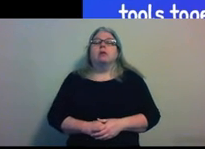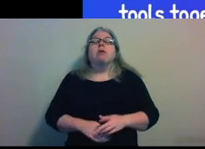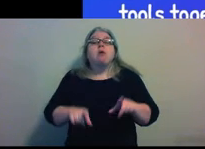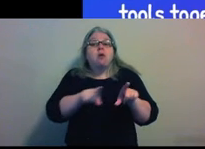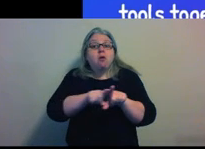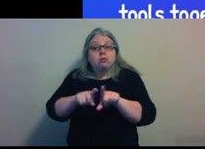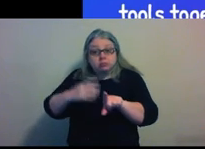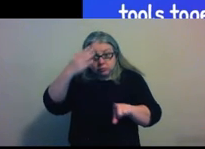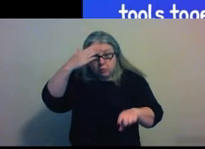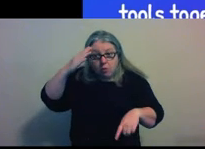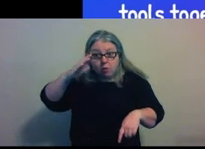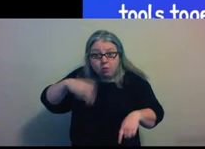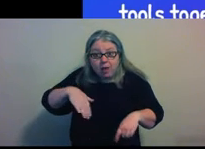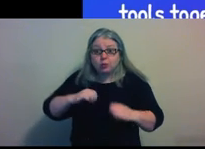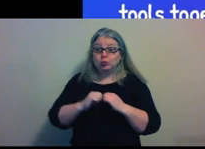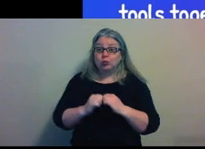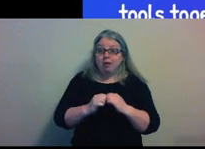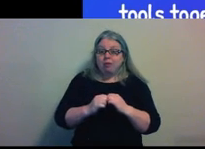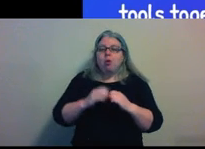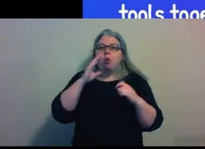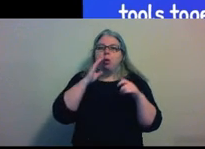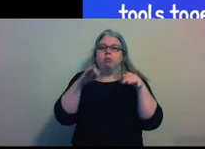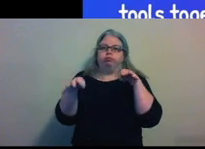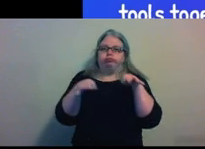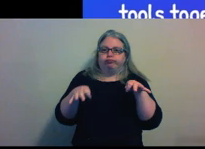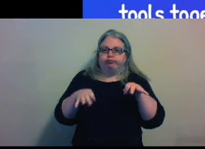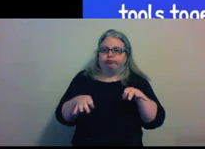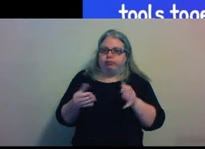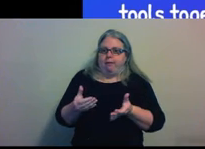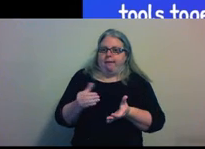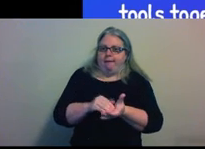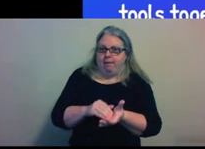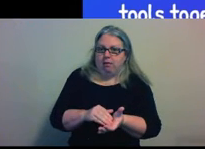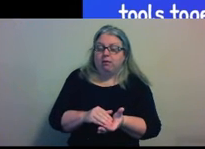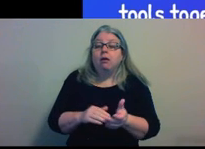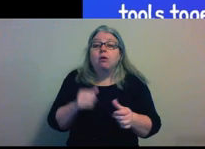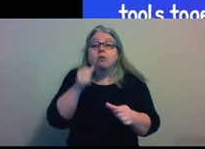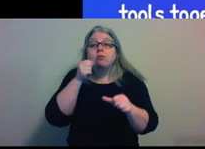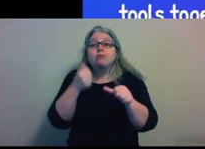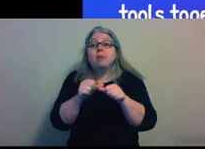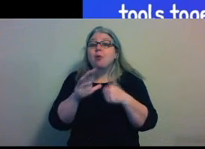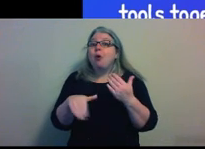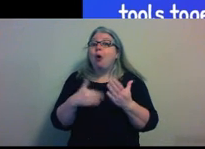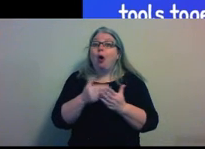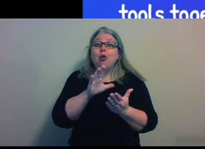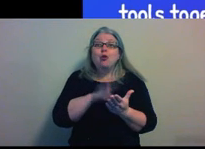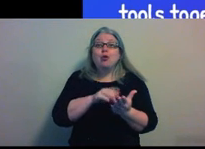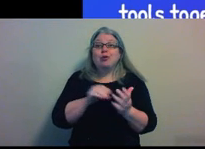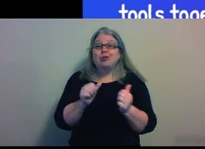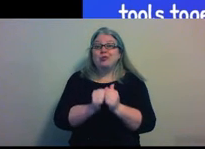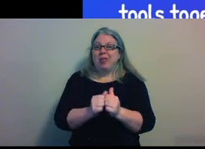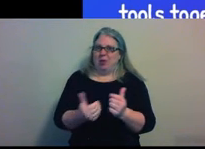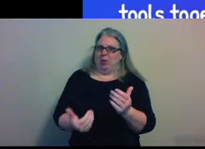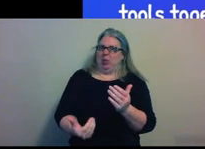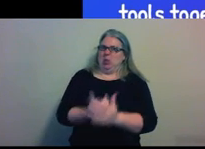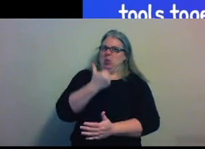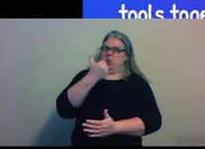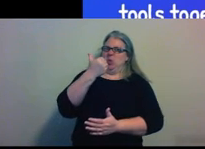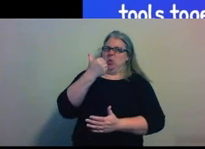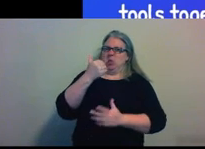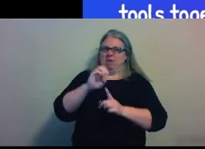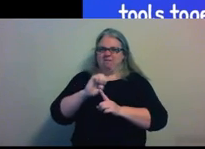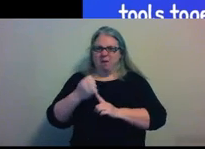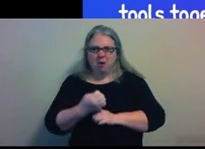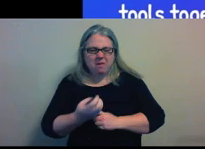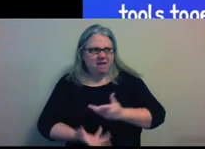these steps and tools together as well. Remember, we are all learning together and trying to remain flexible while we get adjusted to our